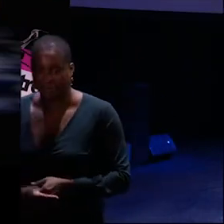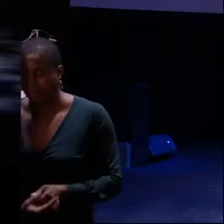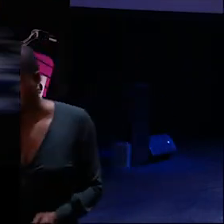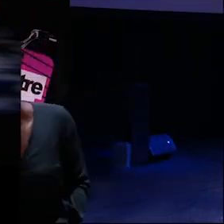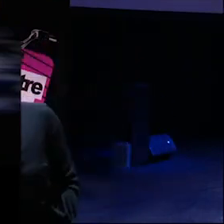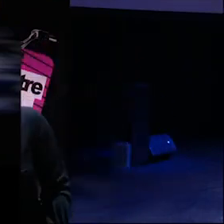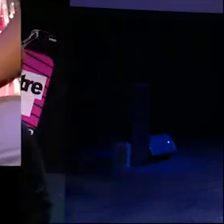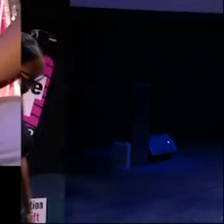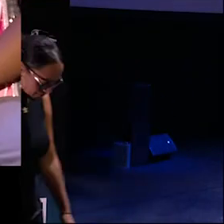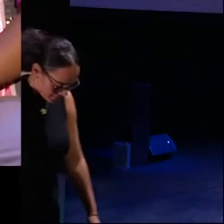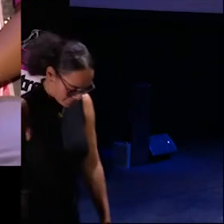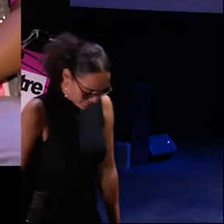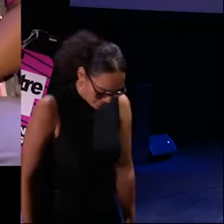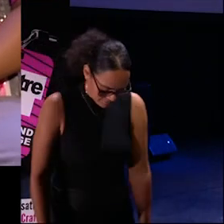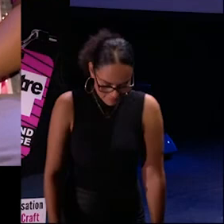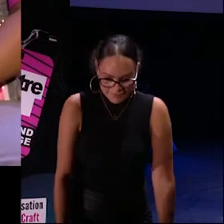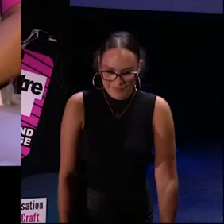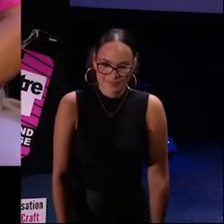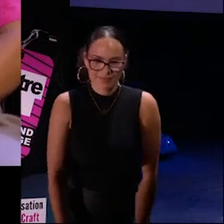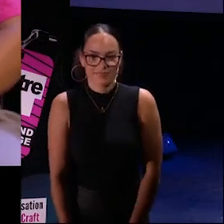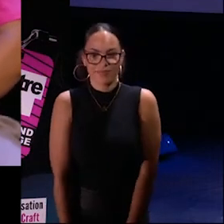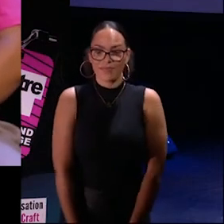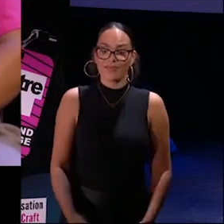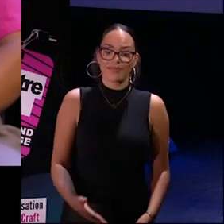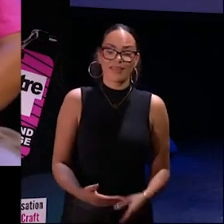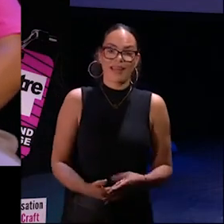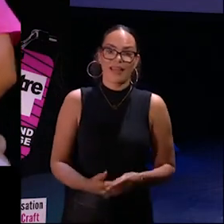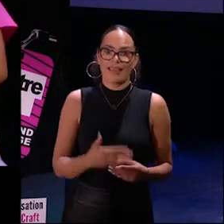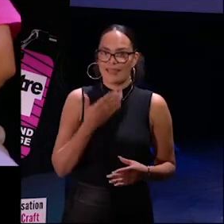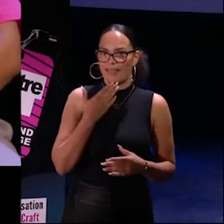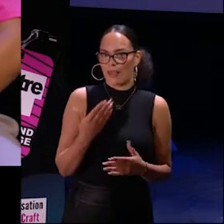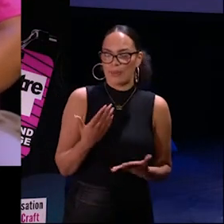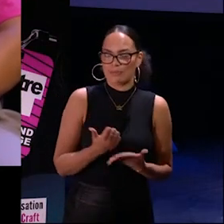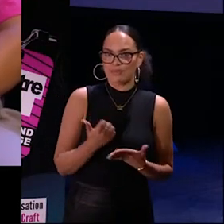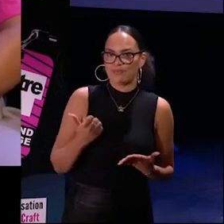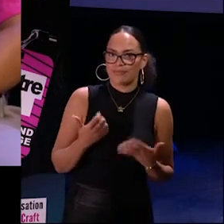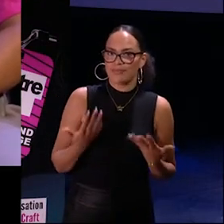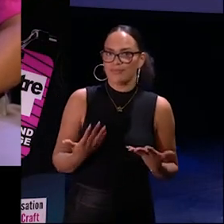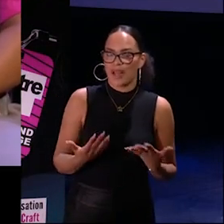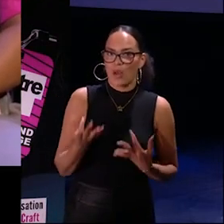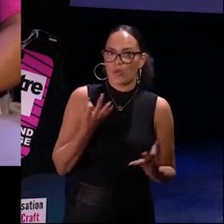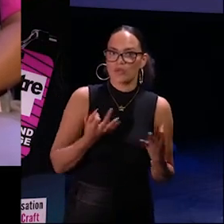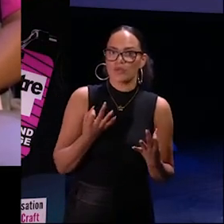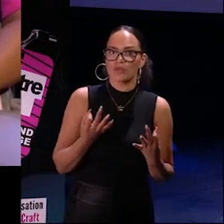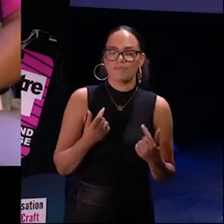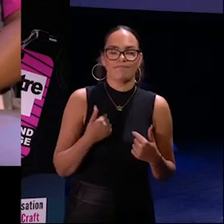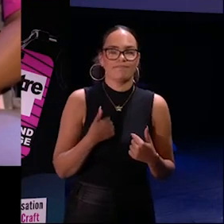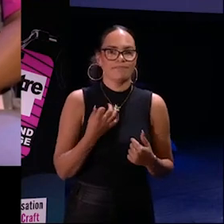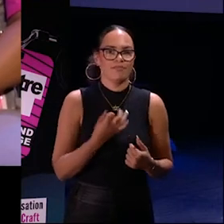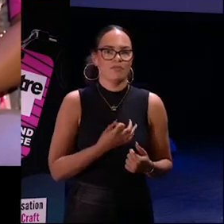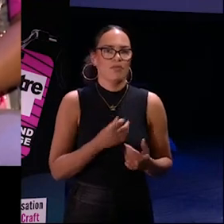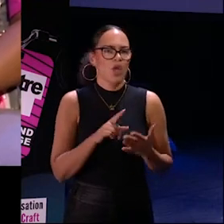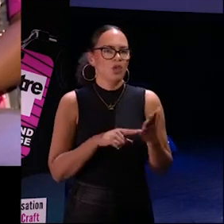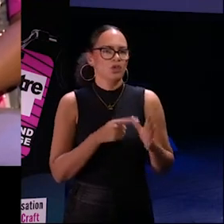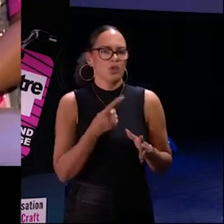Thank you so much. That was absolutely incredible. We're going to ask some questions now, and then we're going to go to the audience. I have a question. Josie,